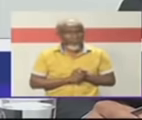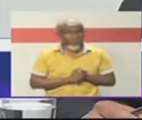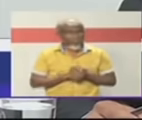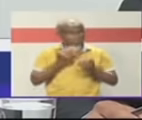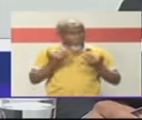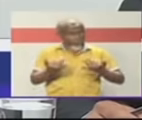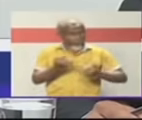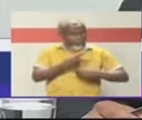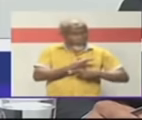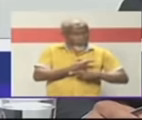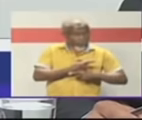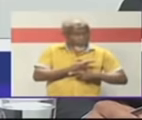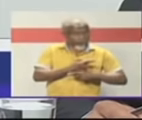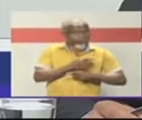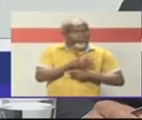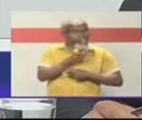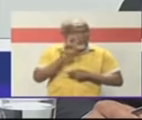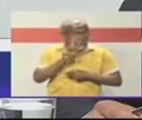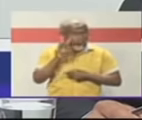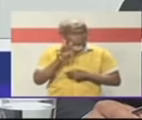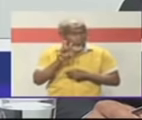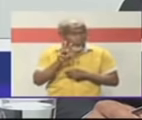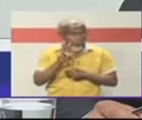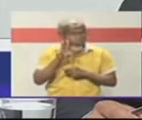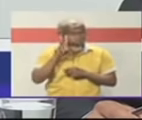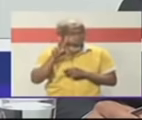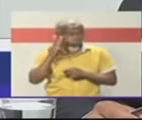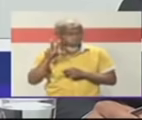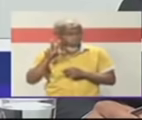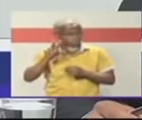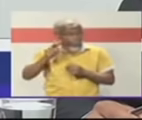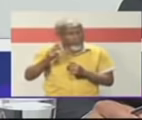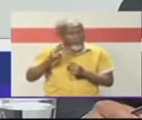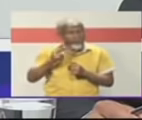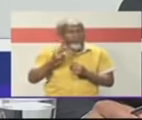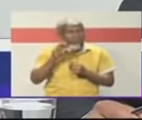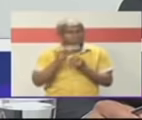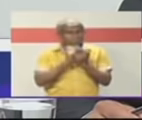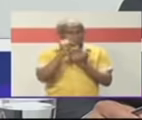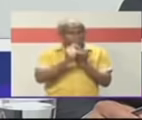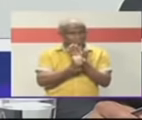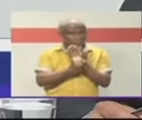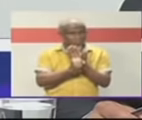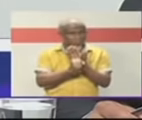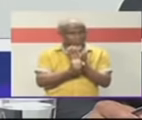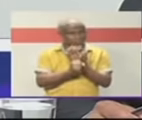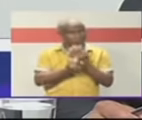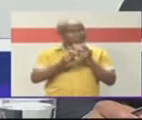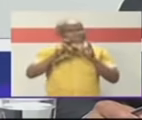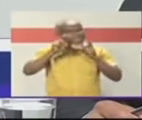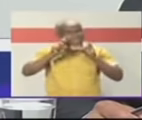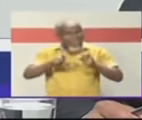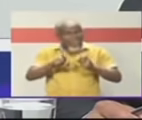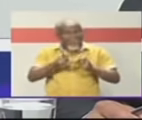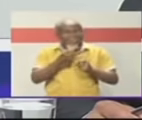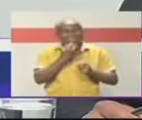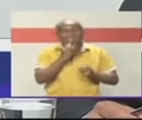Today, Wednesday, 22nd September, it will be remiss of us as healthcare